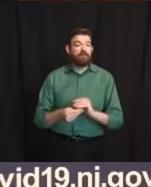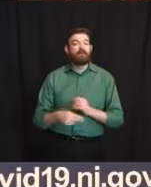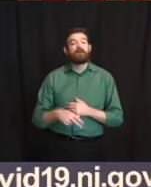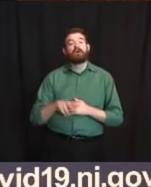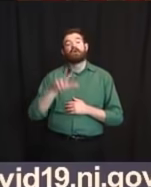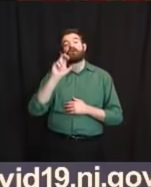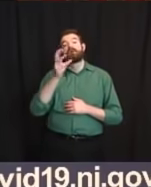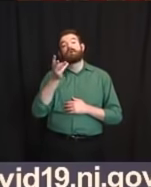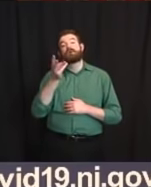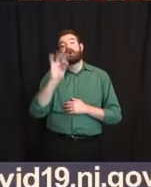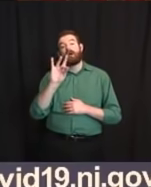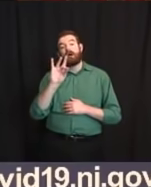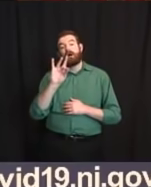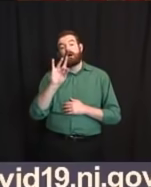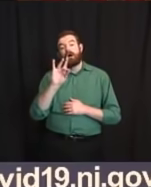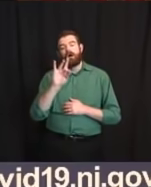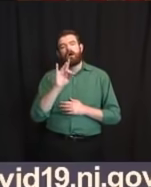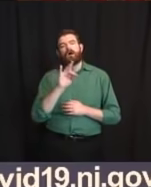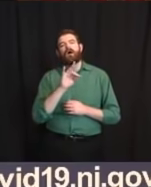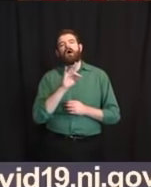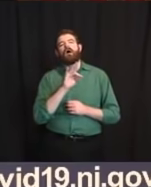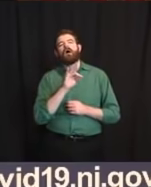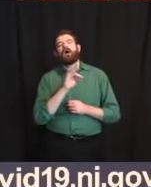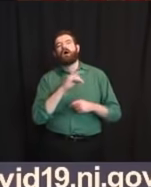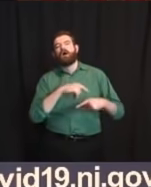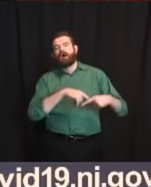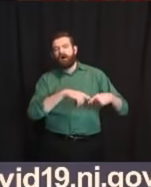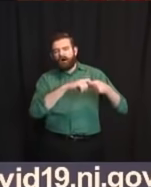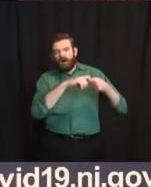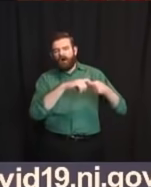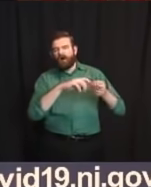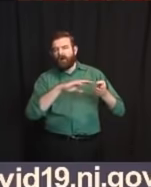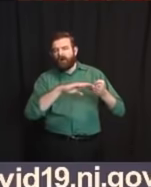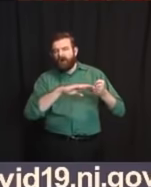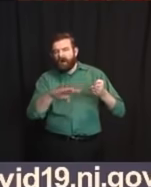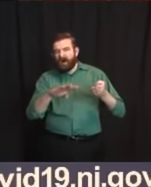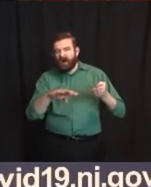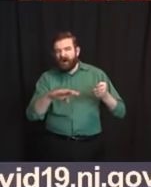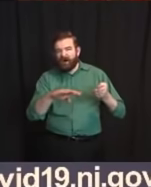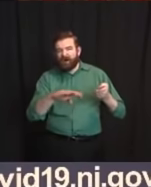release through the executive order protocol or process, and then there's an additional